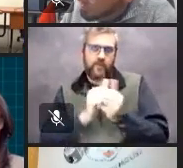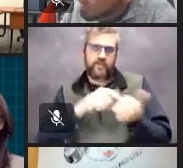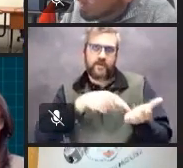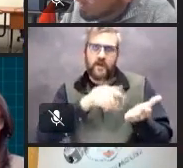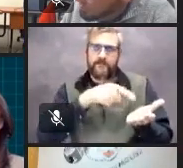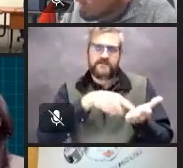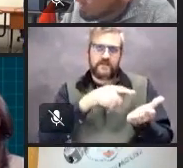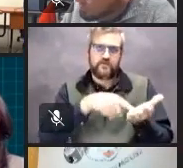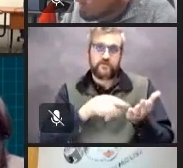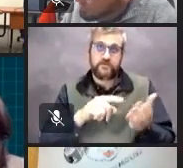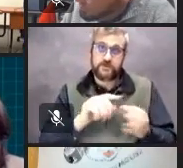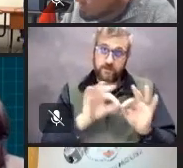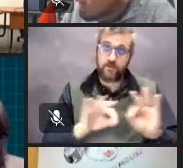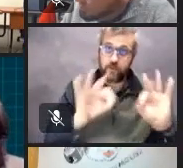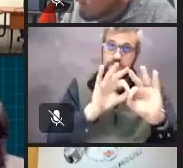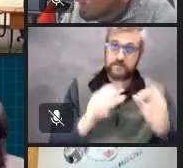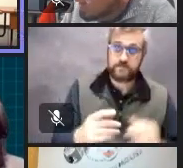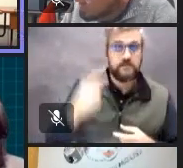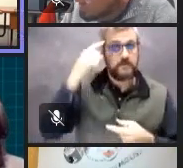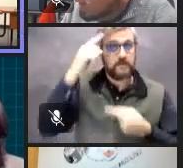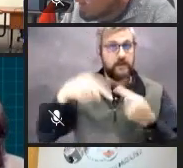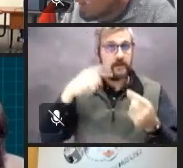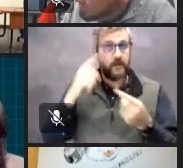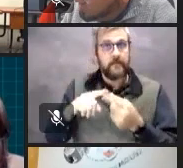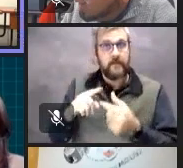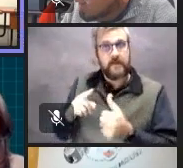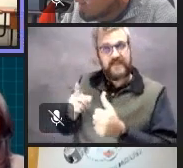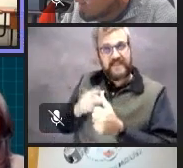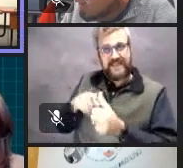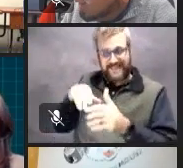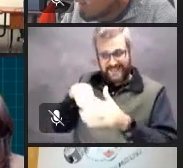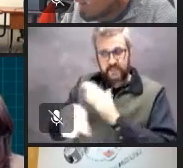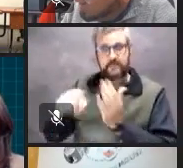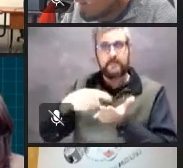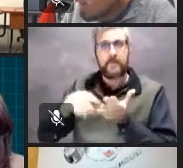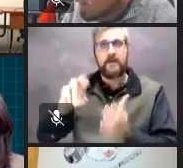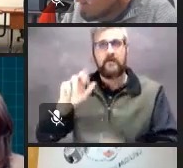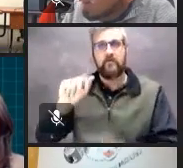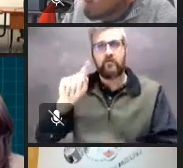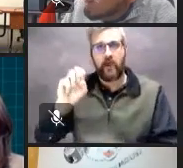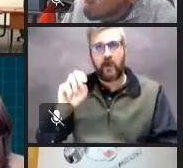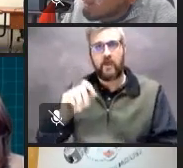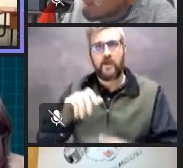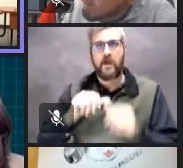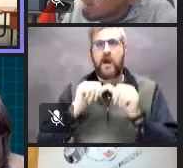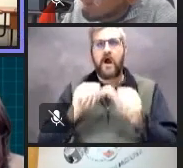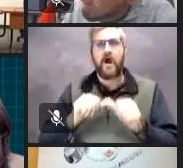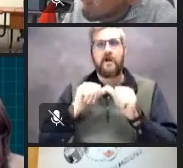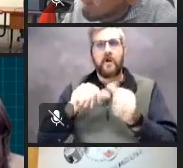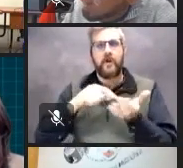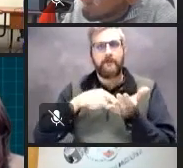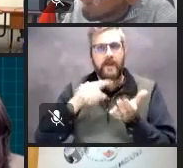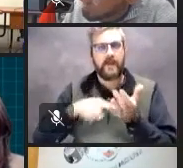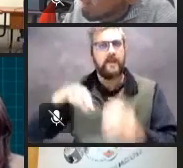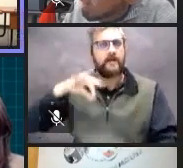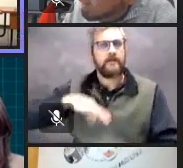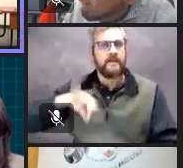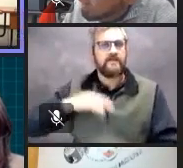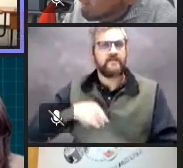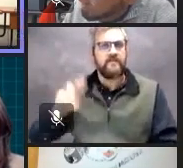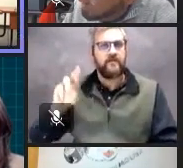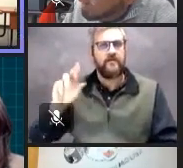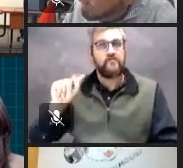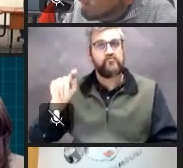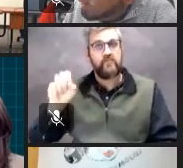significant. When we think about the initial pay rates, the ongoing pay and benefit rates, and the retirement system,